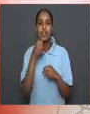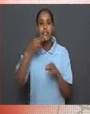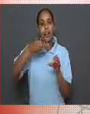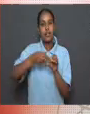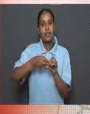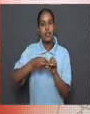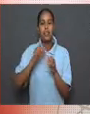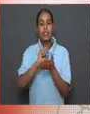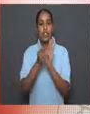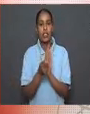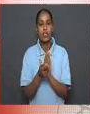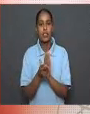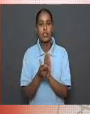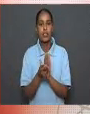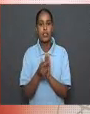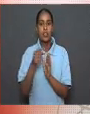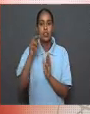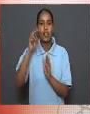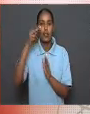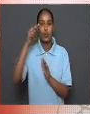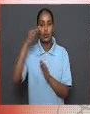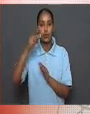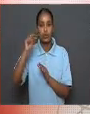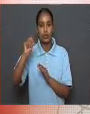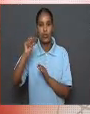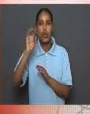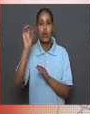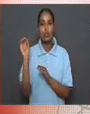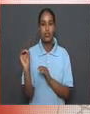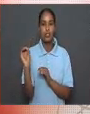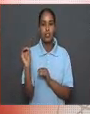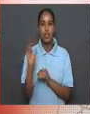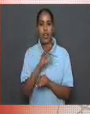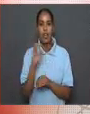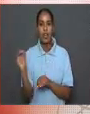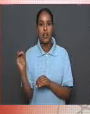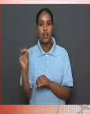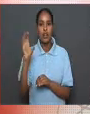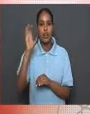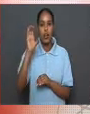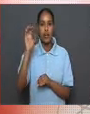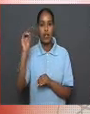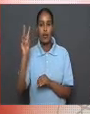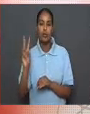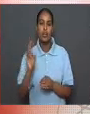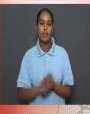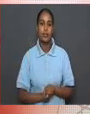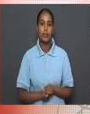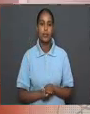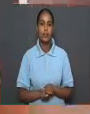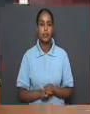gases such as nitrogen, oxygen, and carbon dioxide.